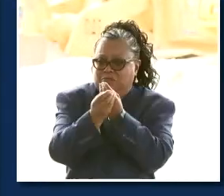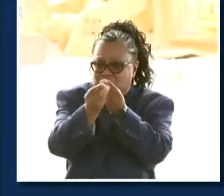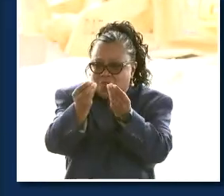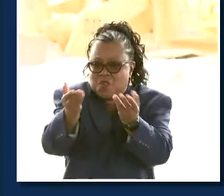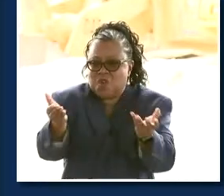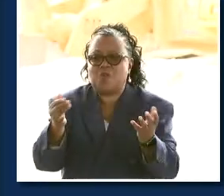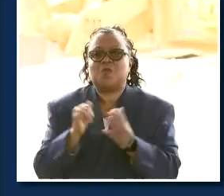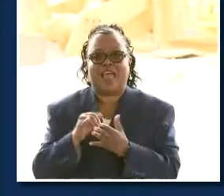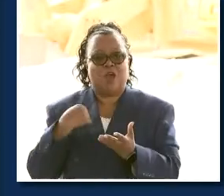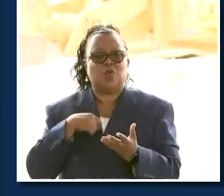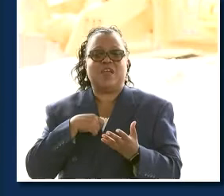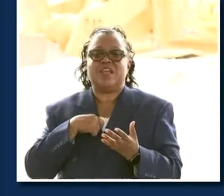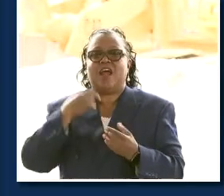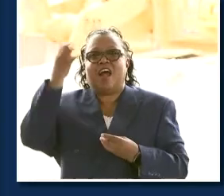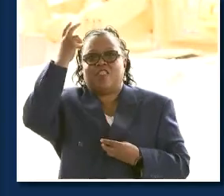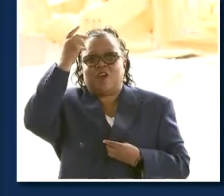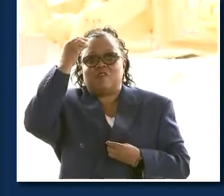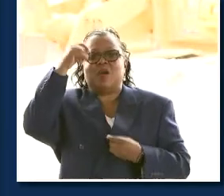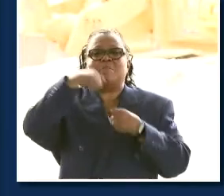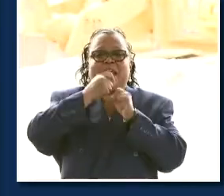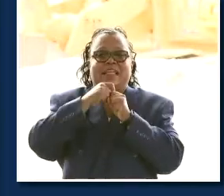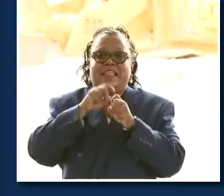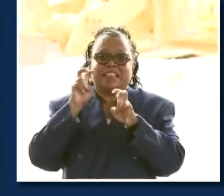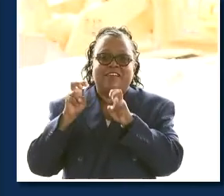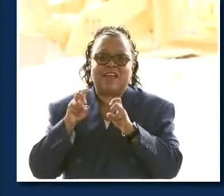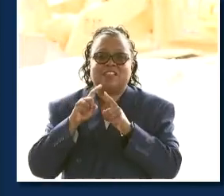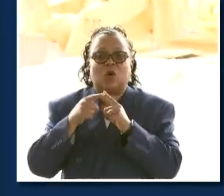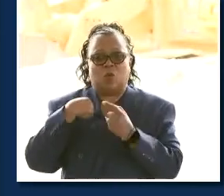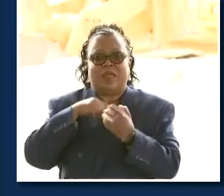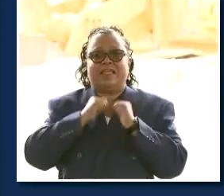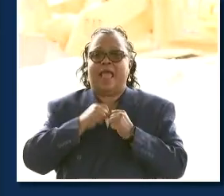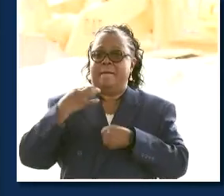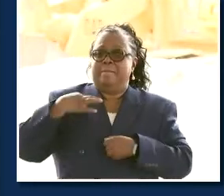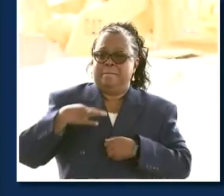know that we are thoughtful in making these investments so that we